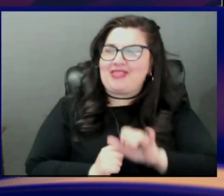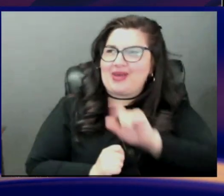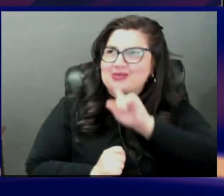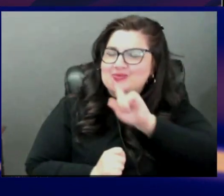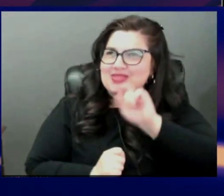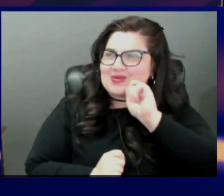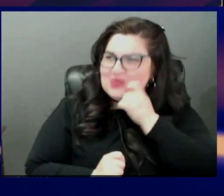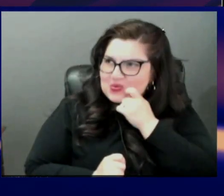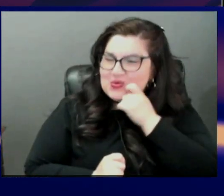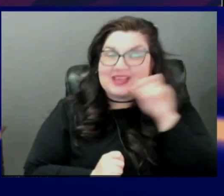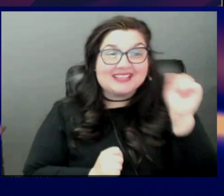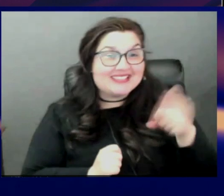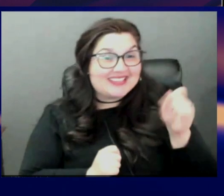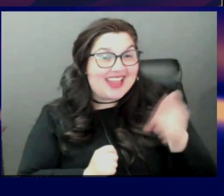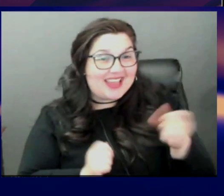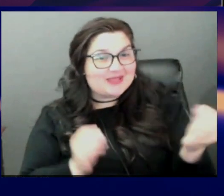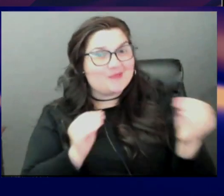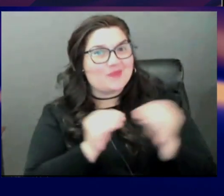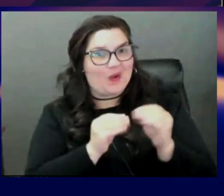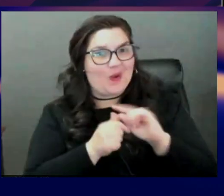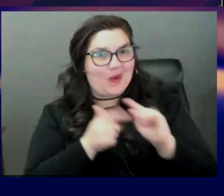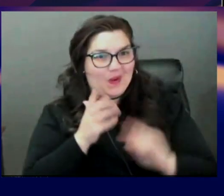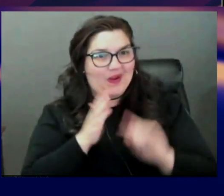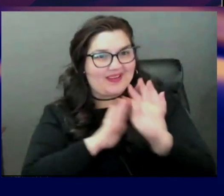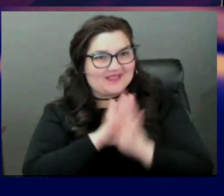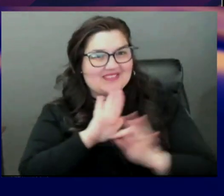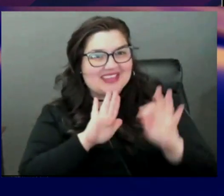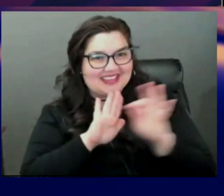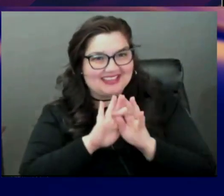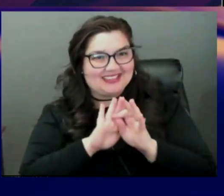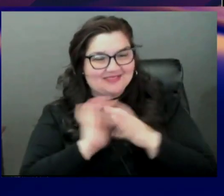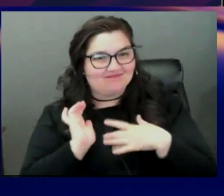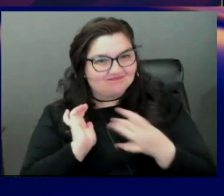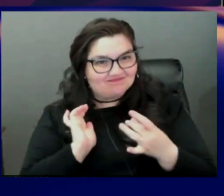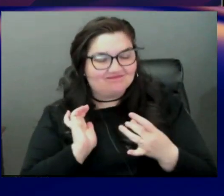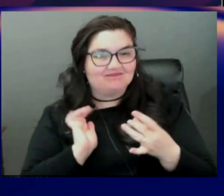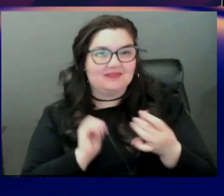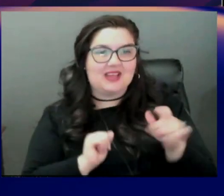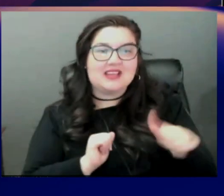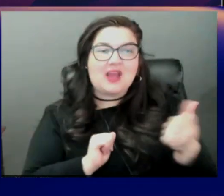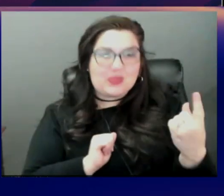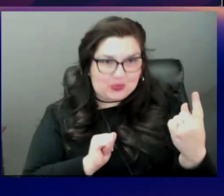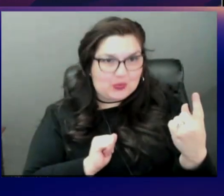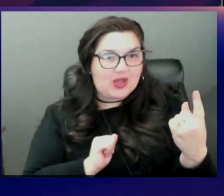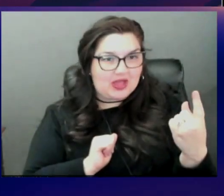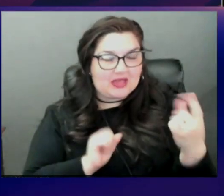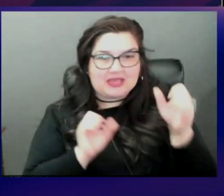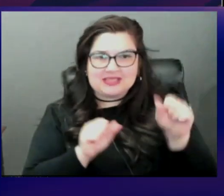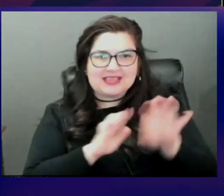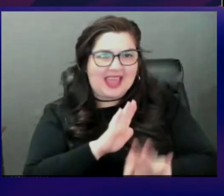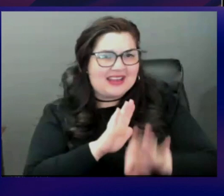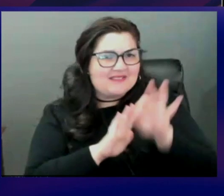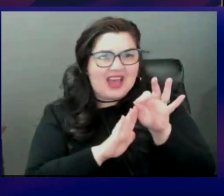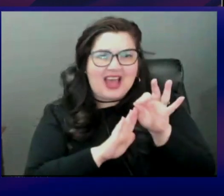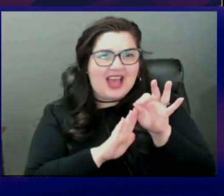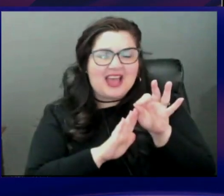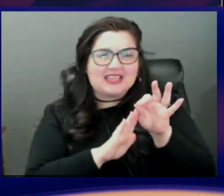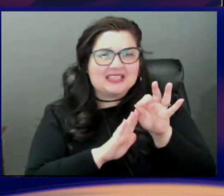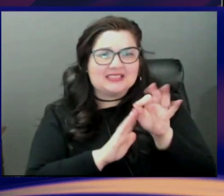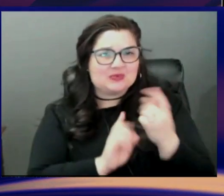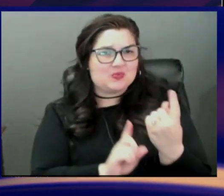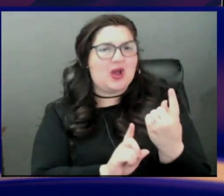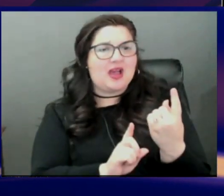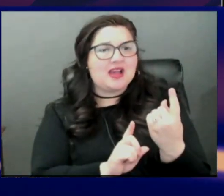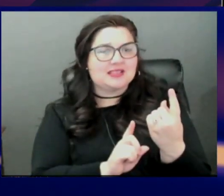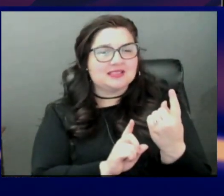there's some more cool features that we have. So one of them is not only can you just bind a single component, but you can create a